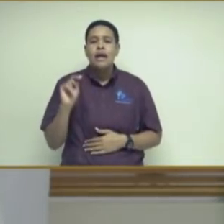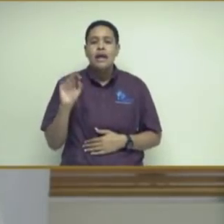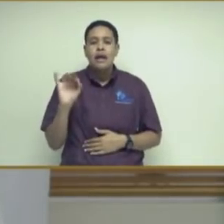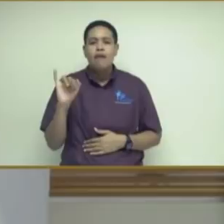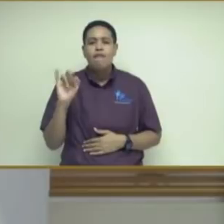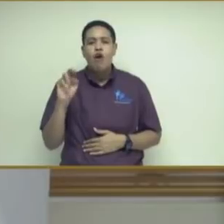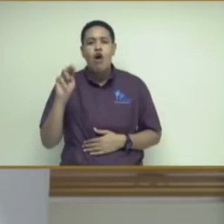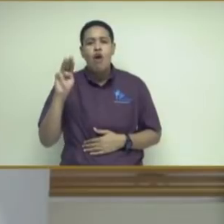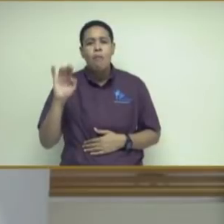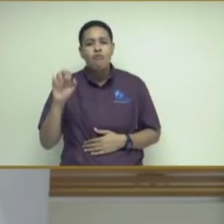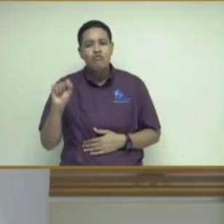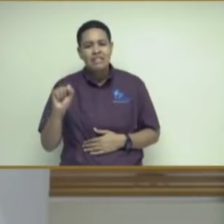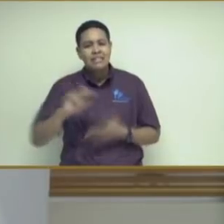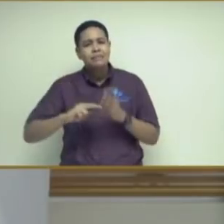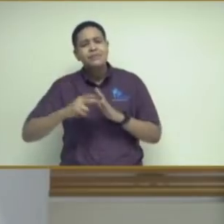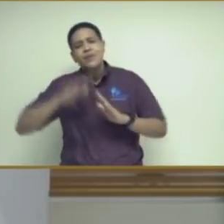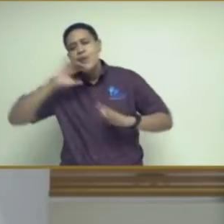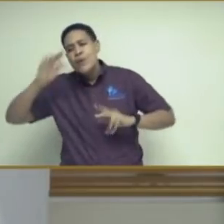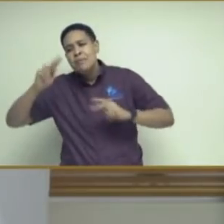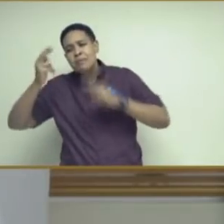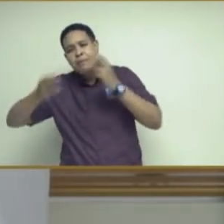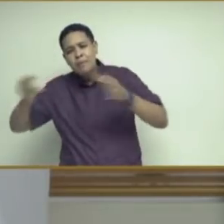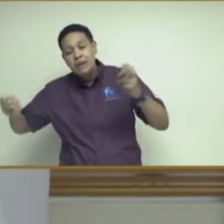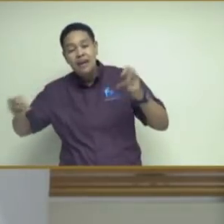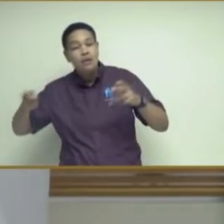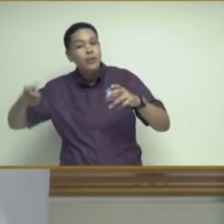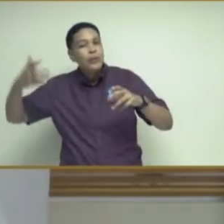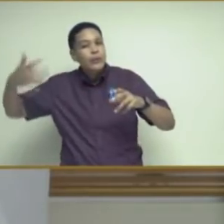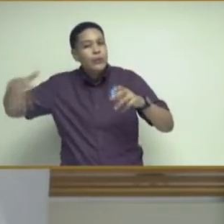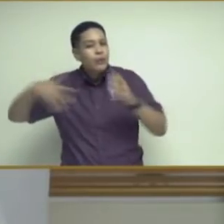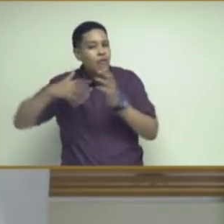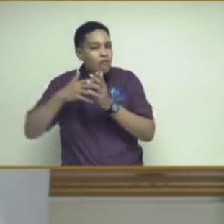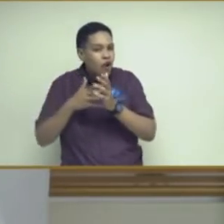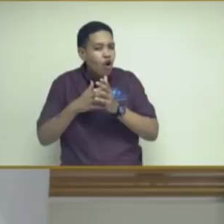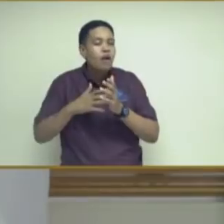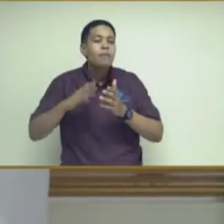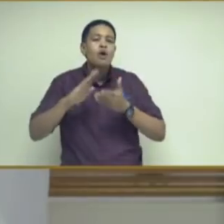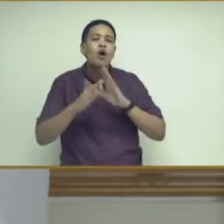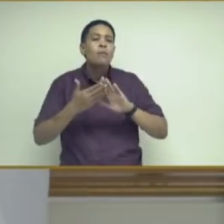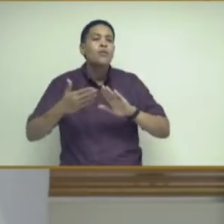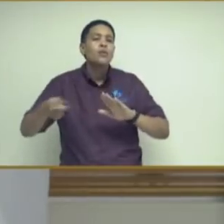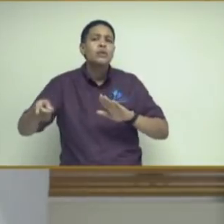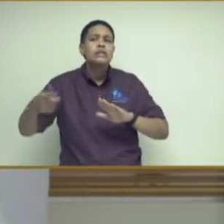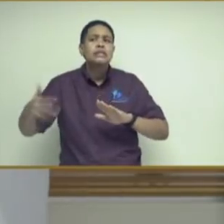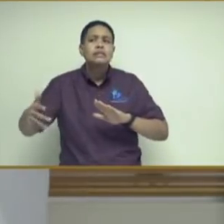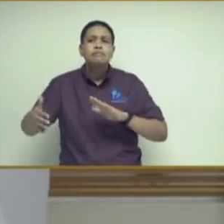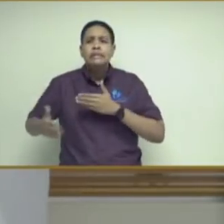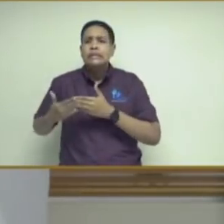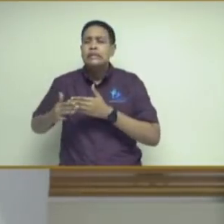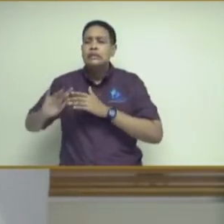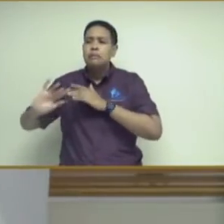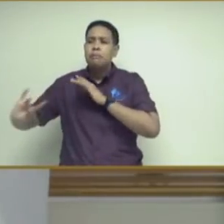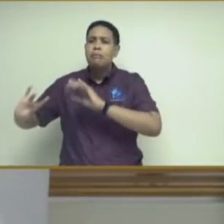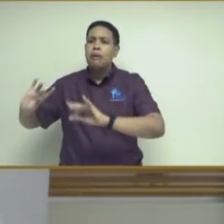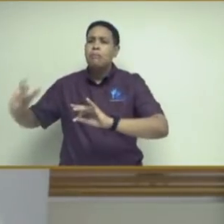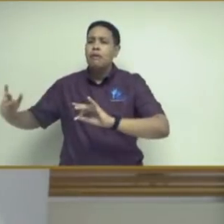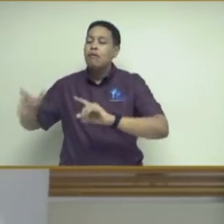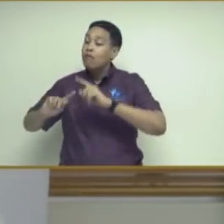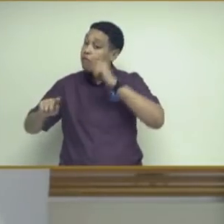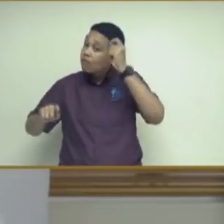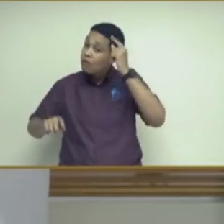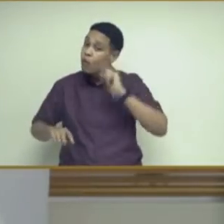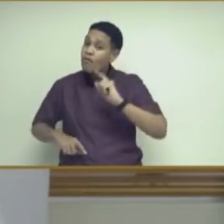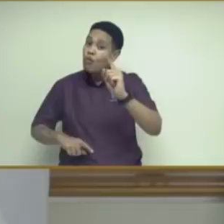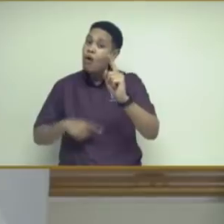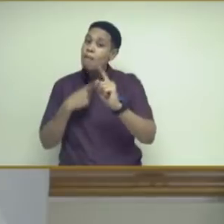infirmaries clearly represent for us one of the vulnerable communities, and we'll elaborate more on that, but We did have one positive